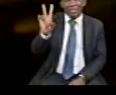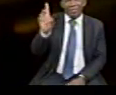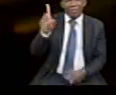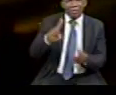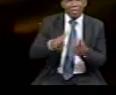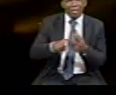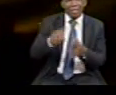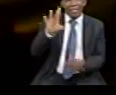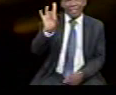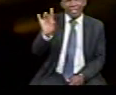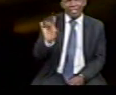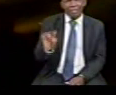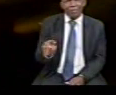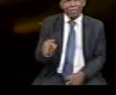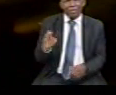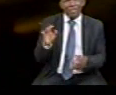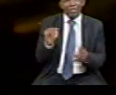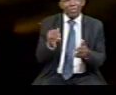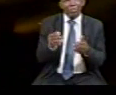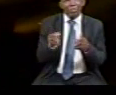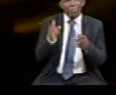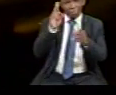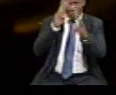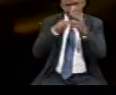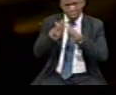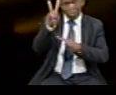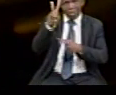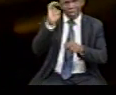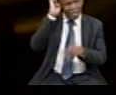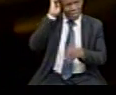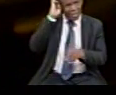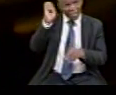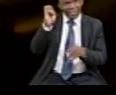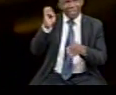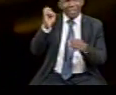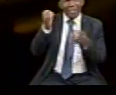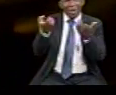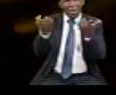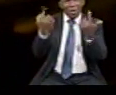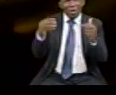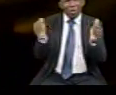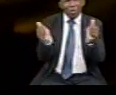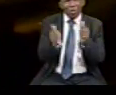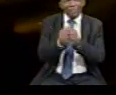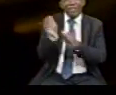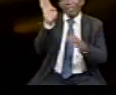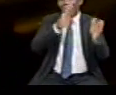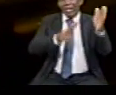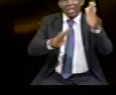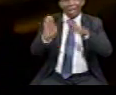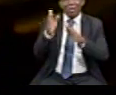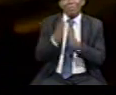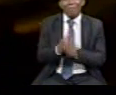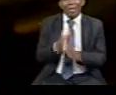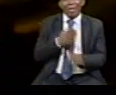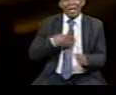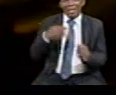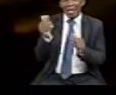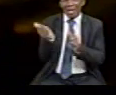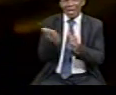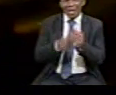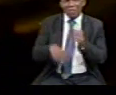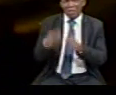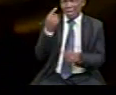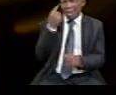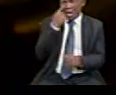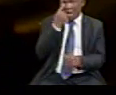he cometh with the clouds." Wonderful. The consistency of the scriptures. "He cometh with the cloud, and every eye